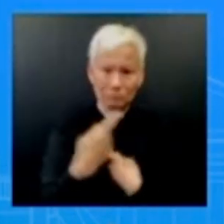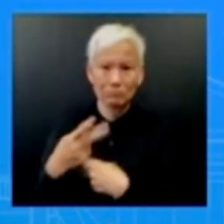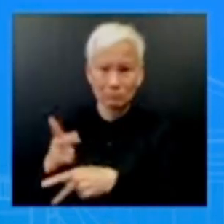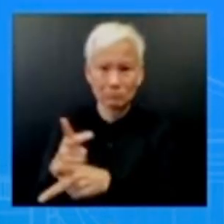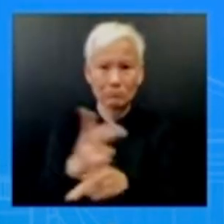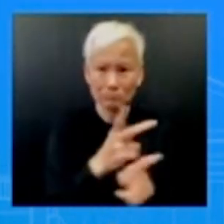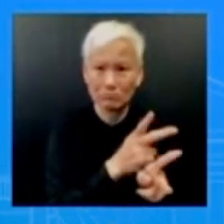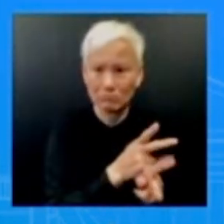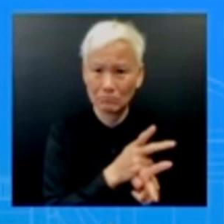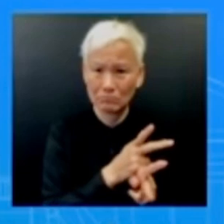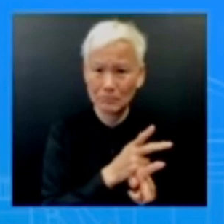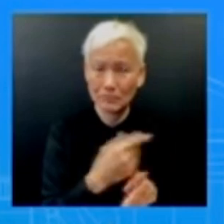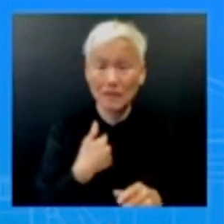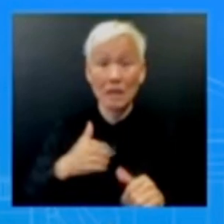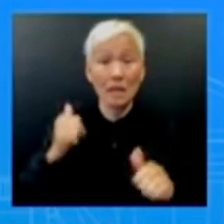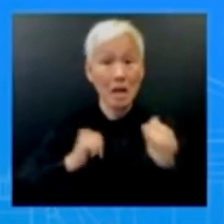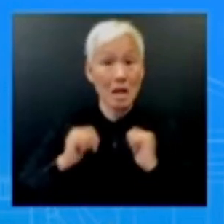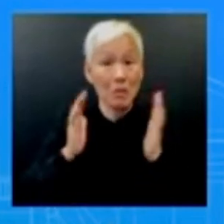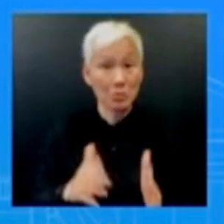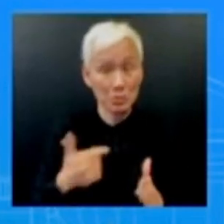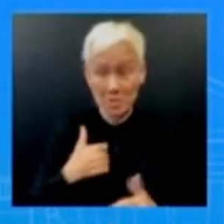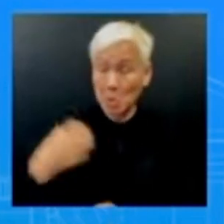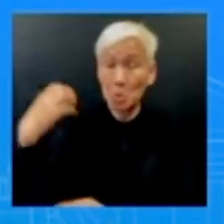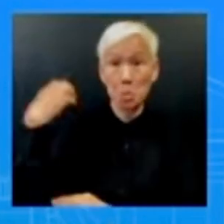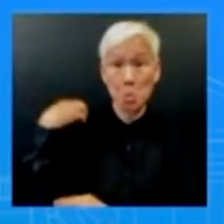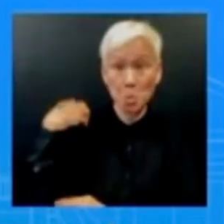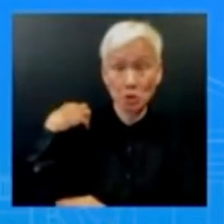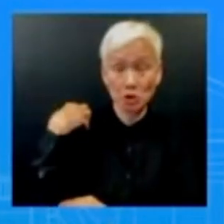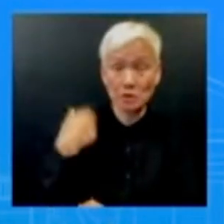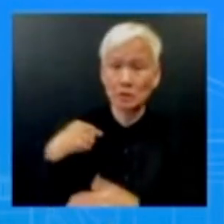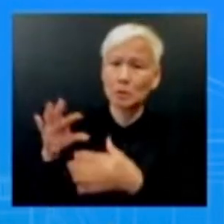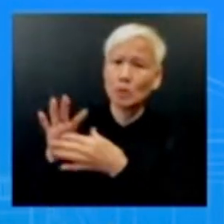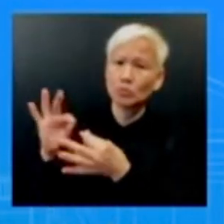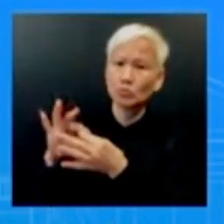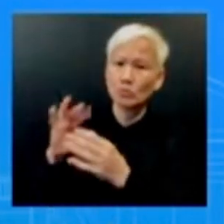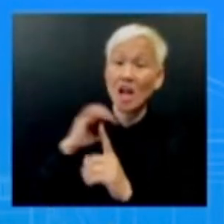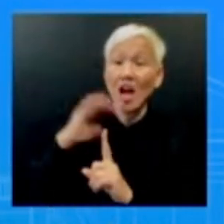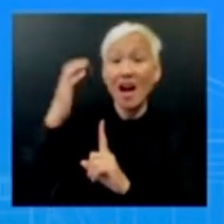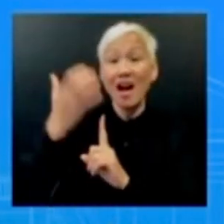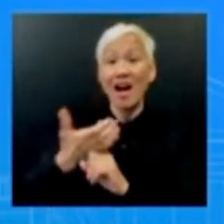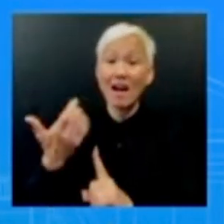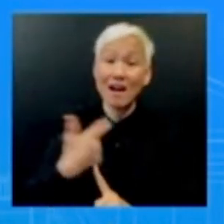and these guys being professional footballers. You know, that's like, you know, that's a big part of the show.